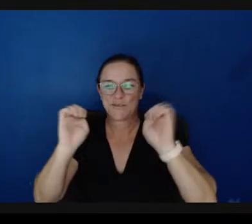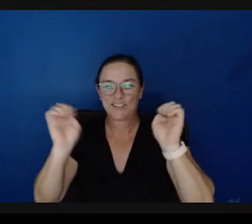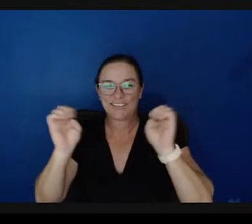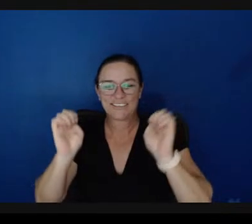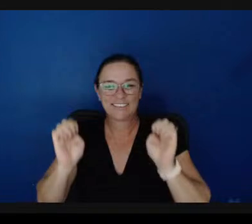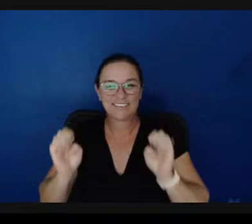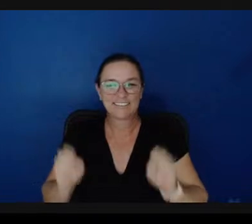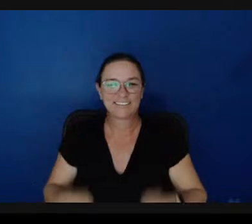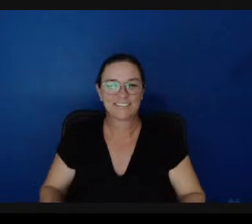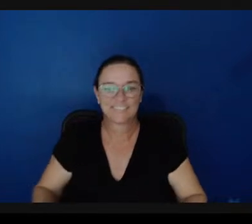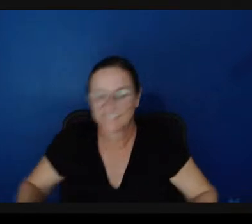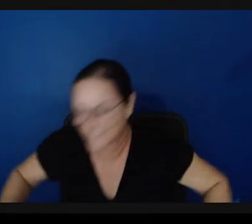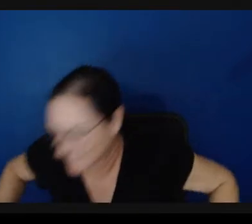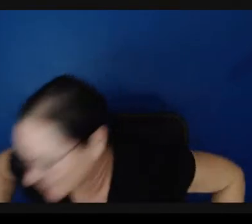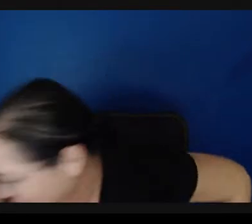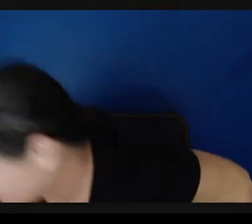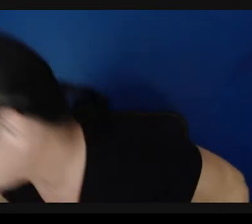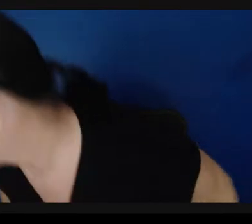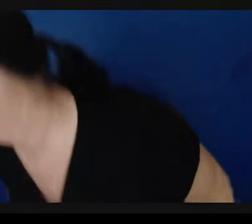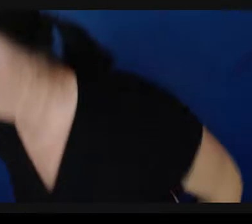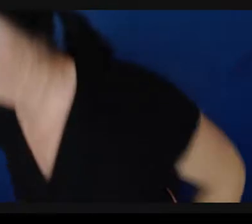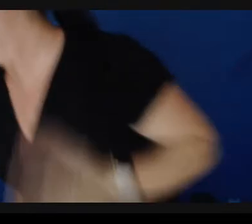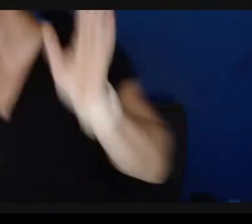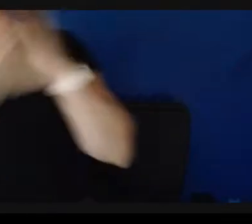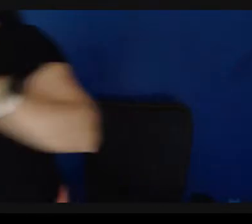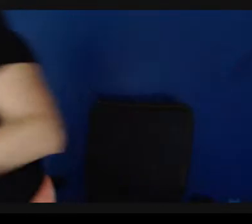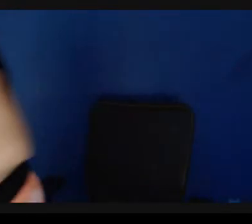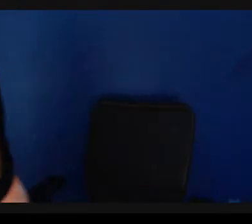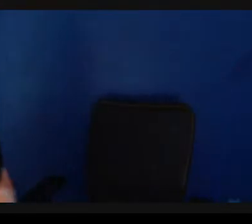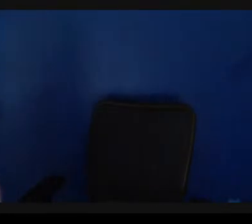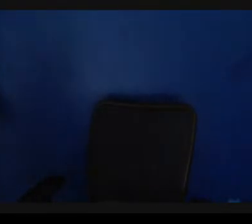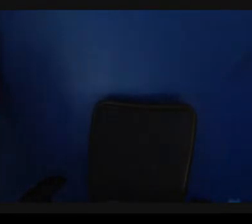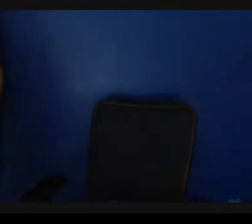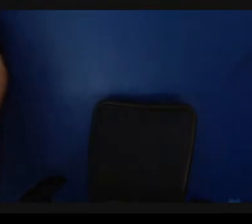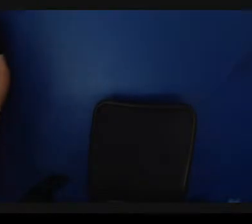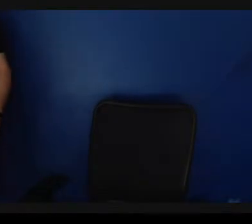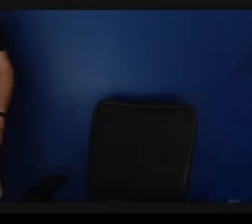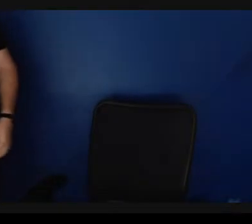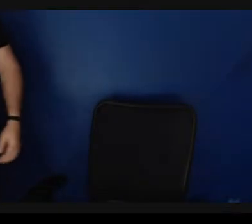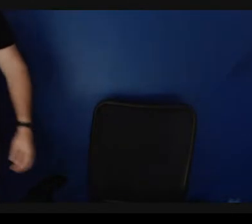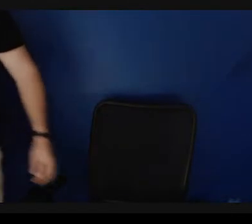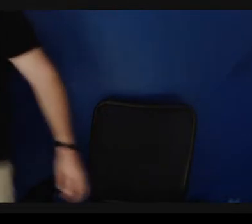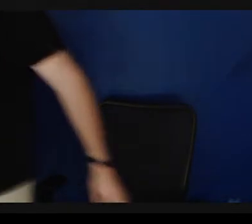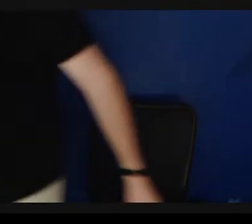there's an inside shot. I don't know if you know this, but this was the old bank.